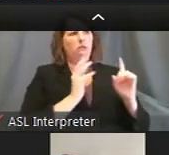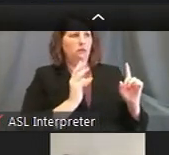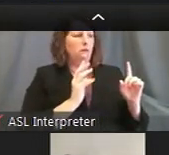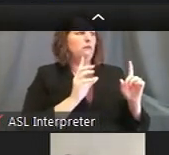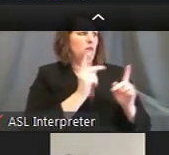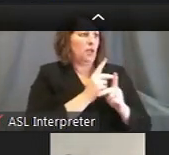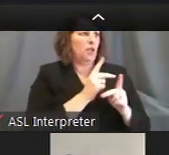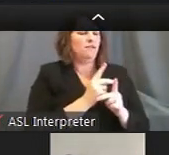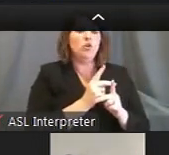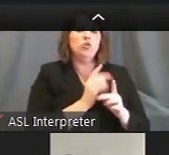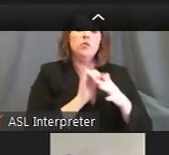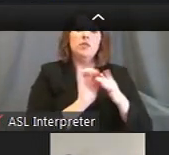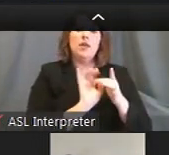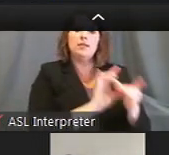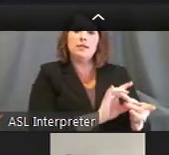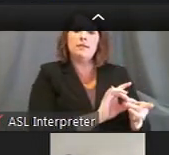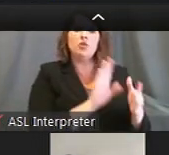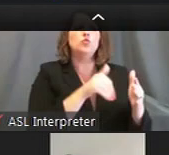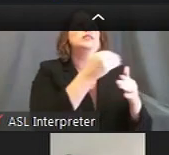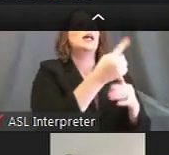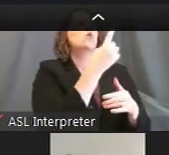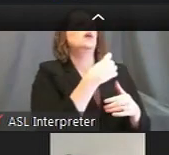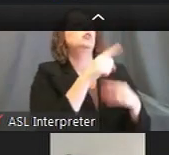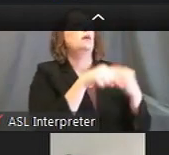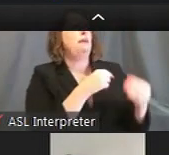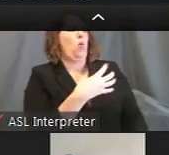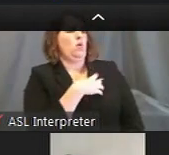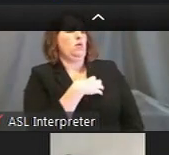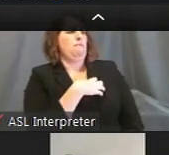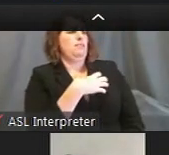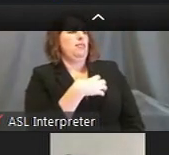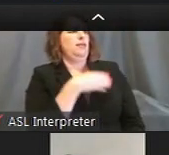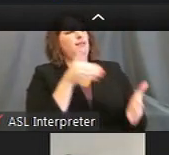that ties back to the next question about the complaints.